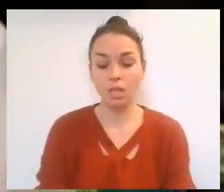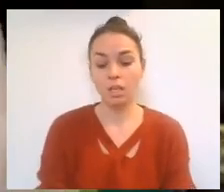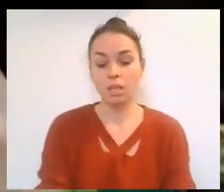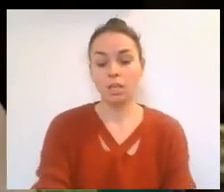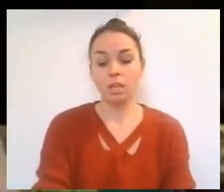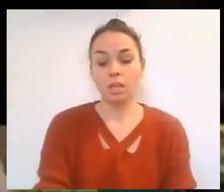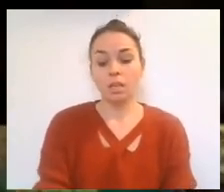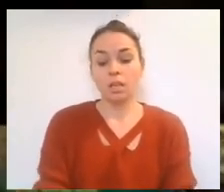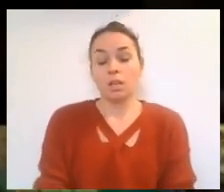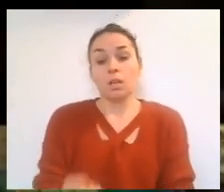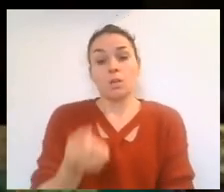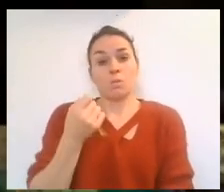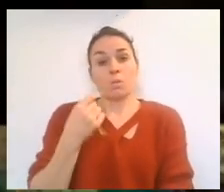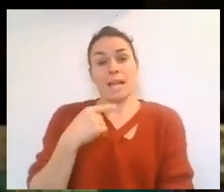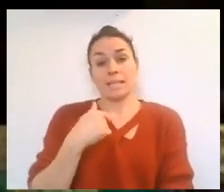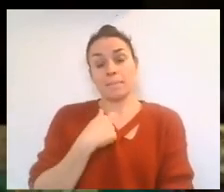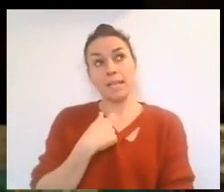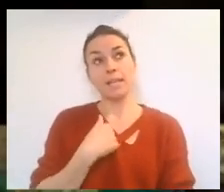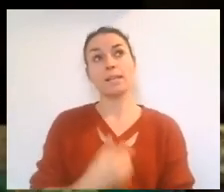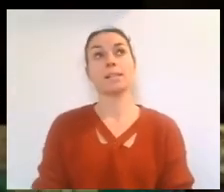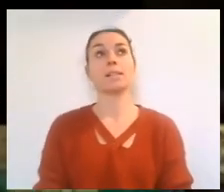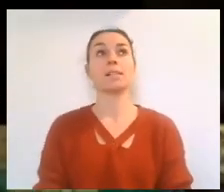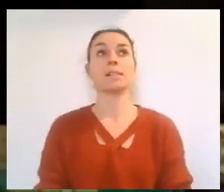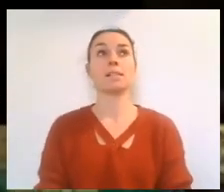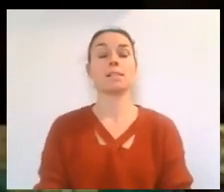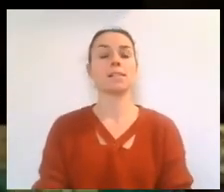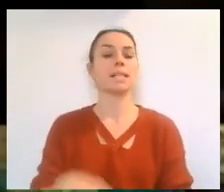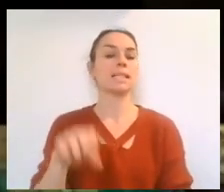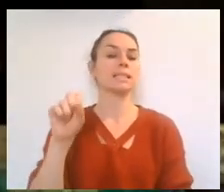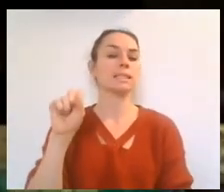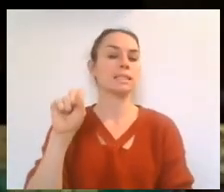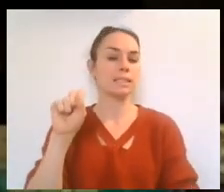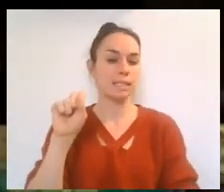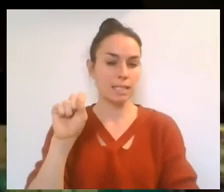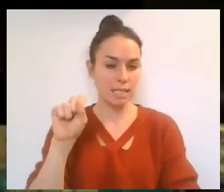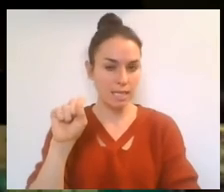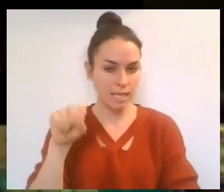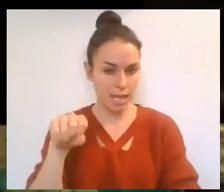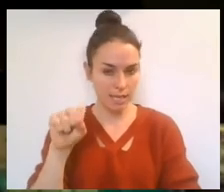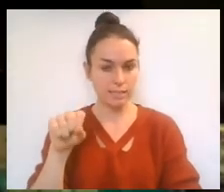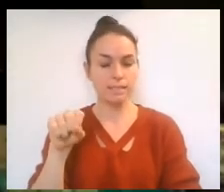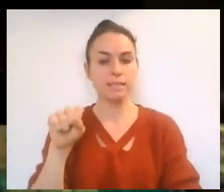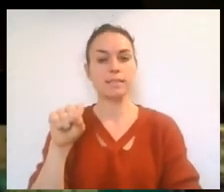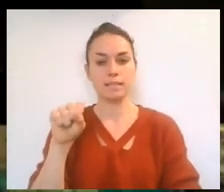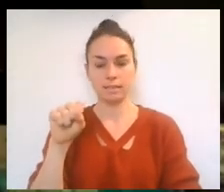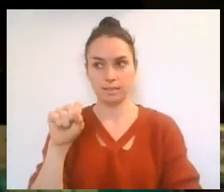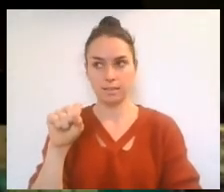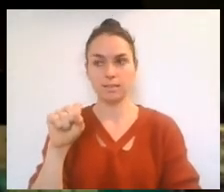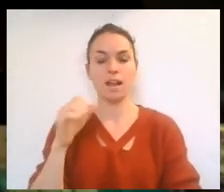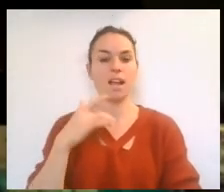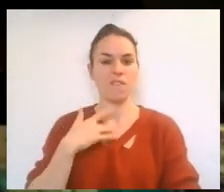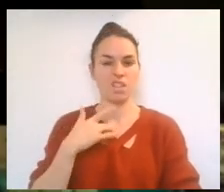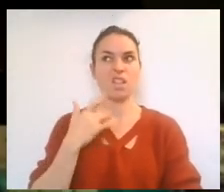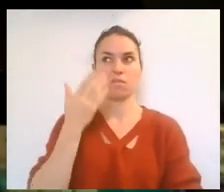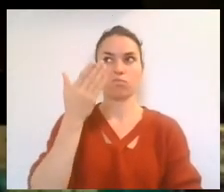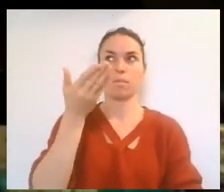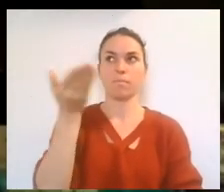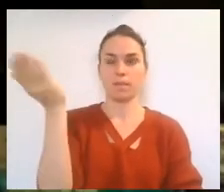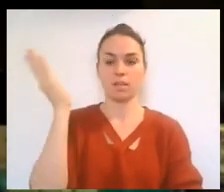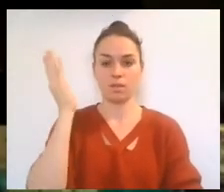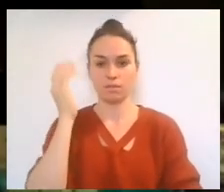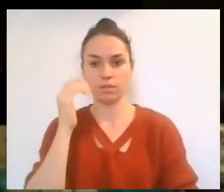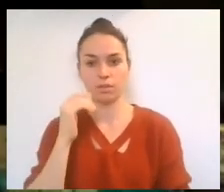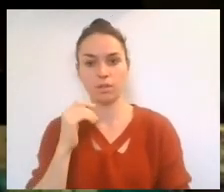I would say, yes, I think life no doubt exists. But if you ask me if